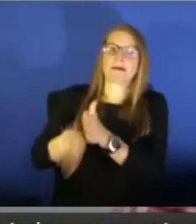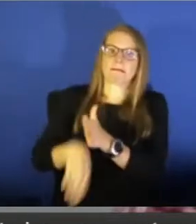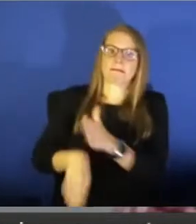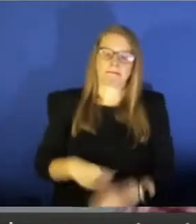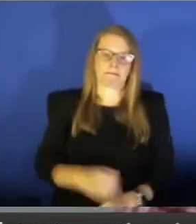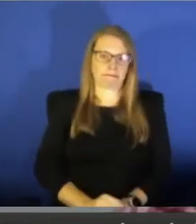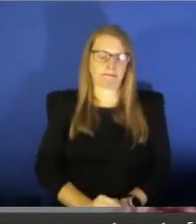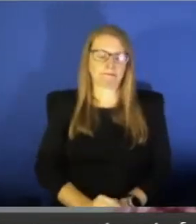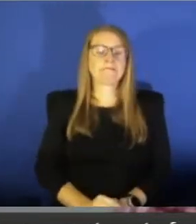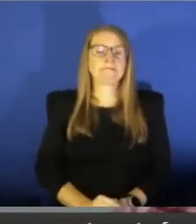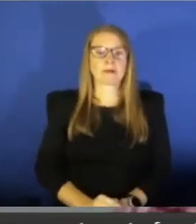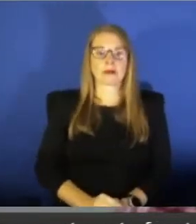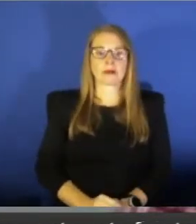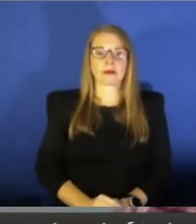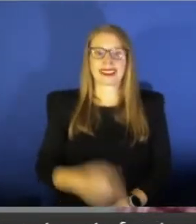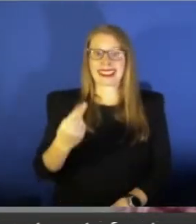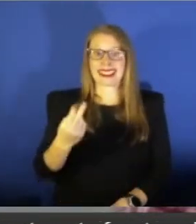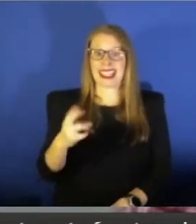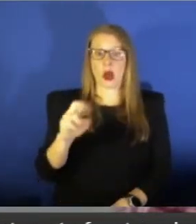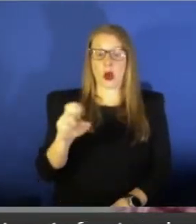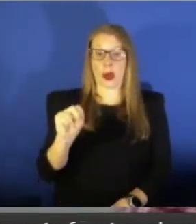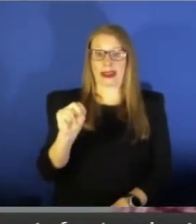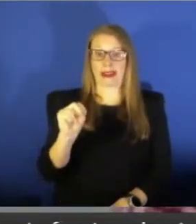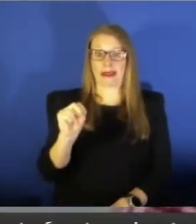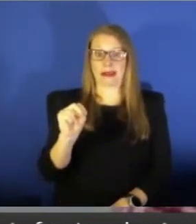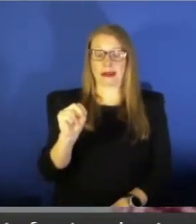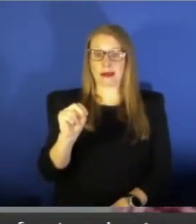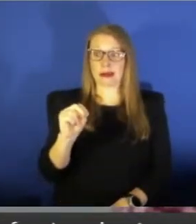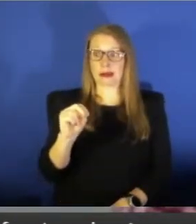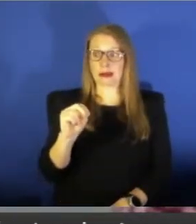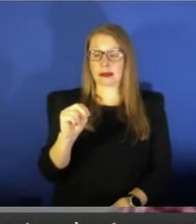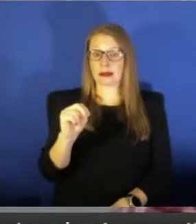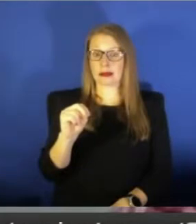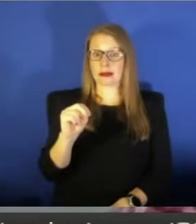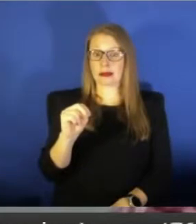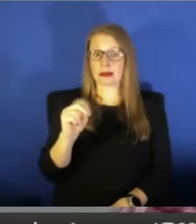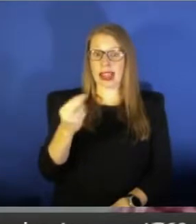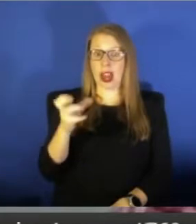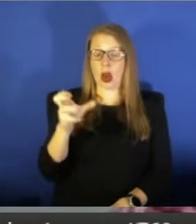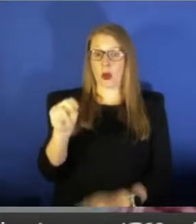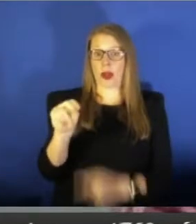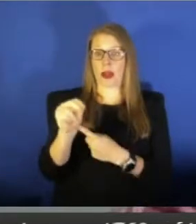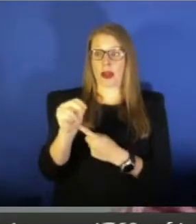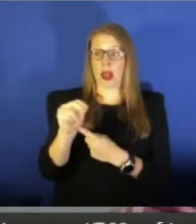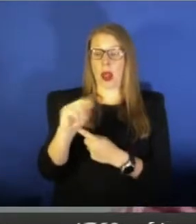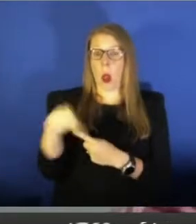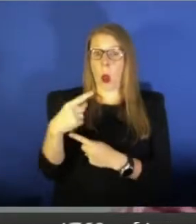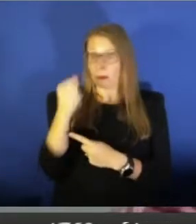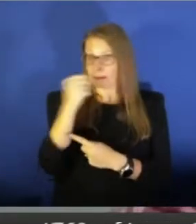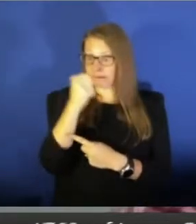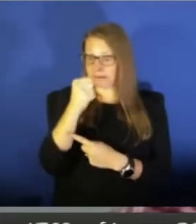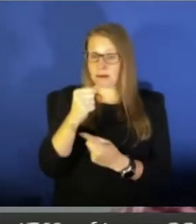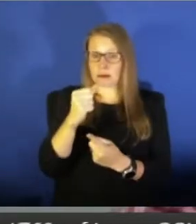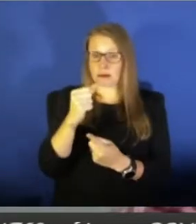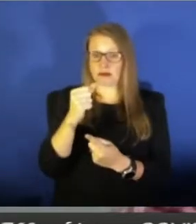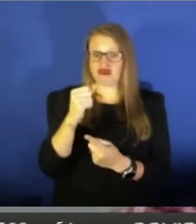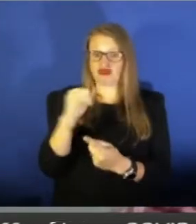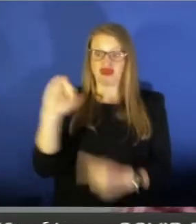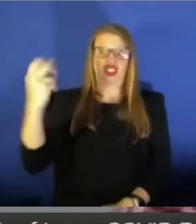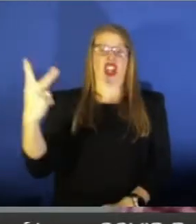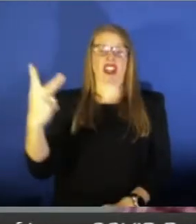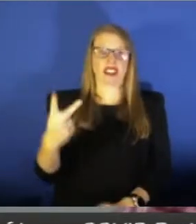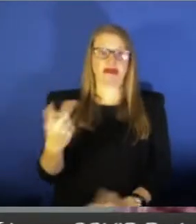would have the strong stuff. And we find a lot of children now that straight up know that they're getting fentanyl and seek the